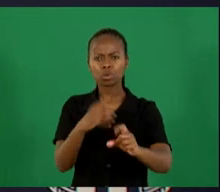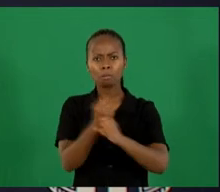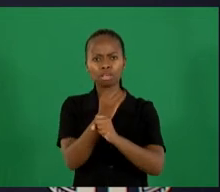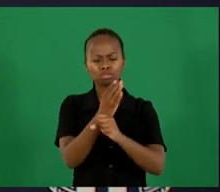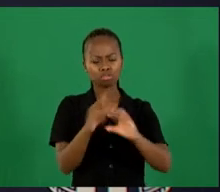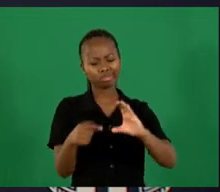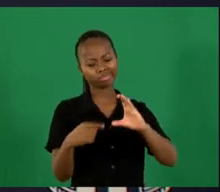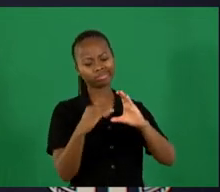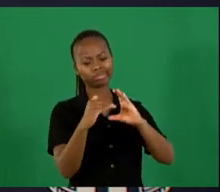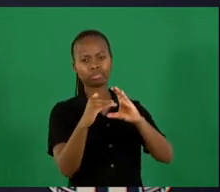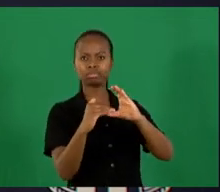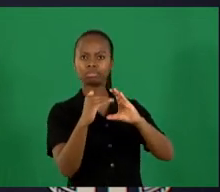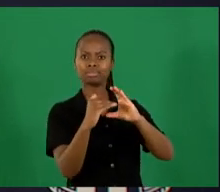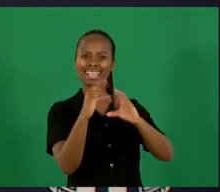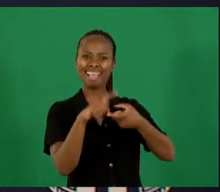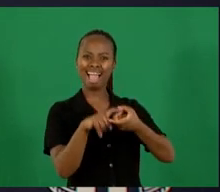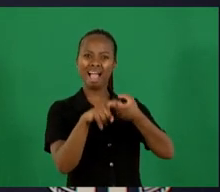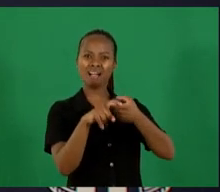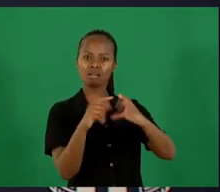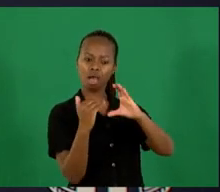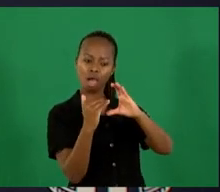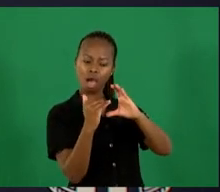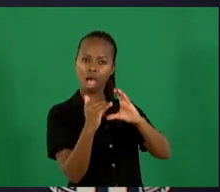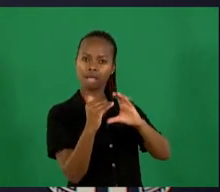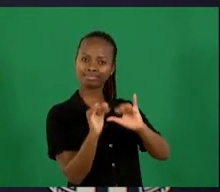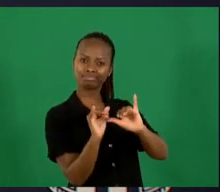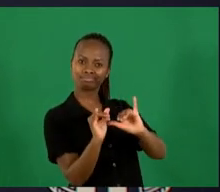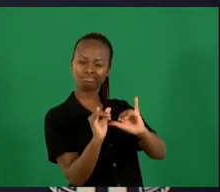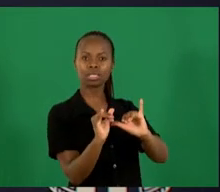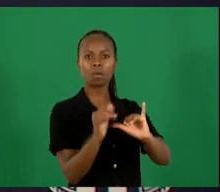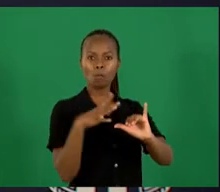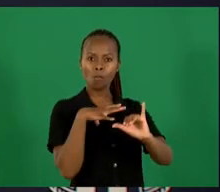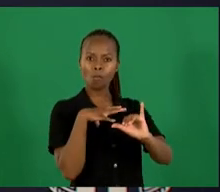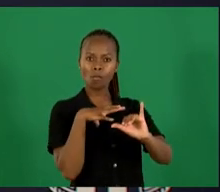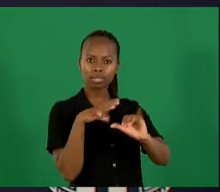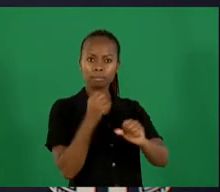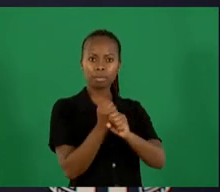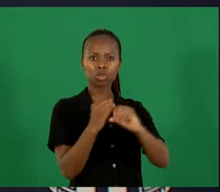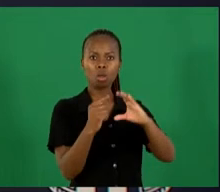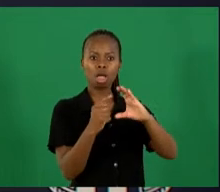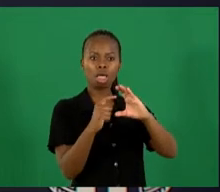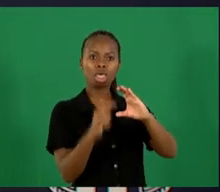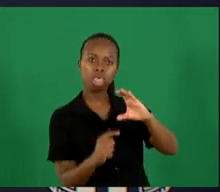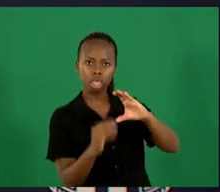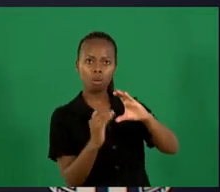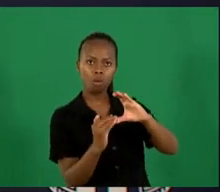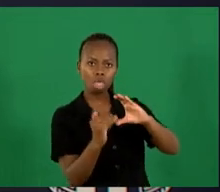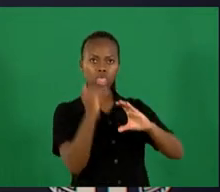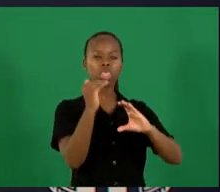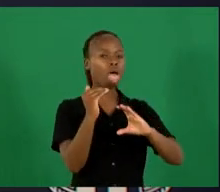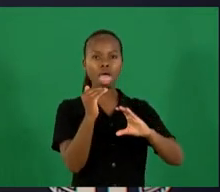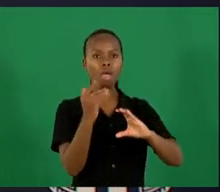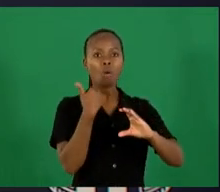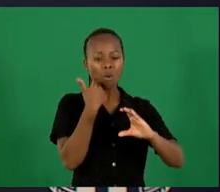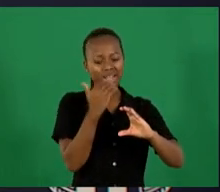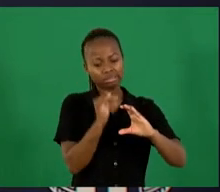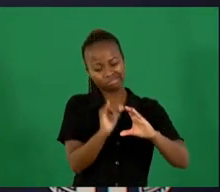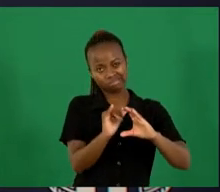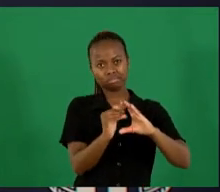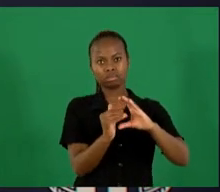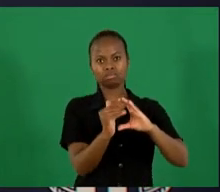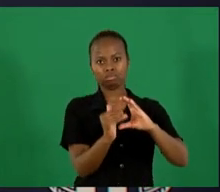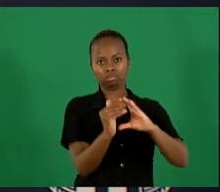the midpoint of the target band and to increase confidence of attaining the inflation target